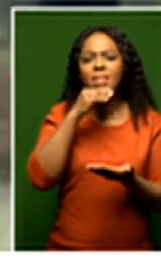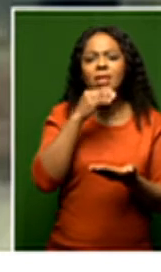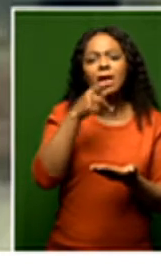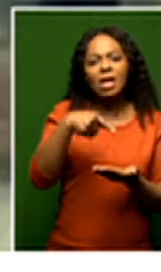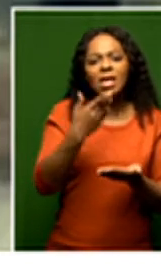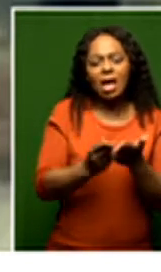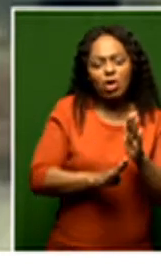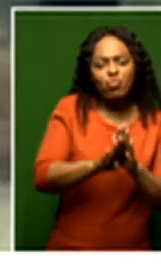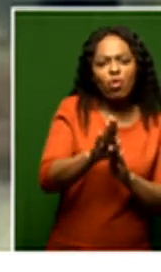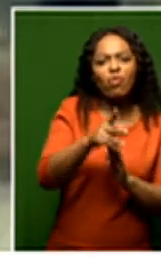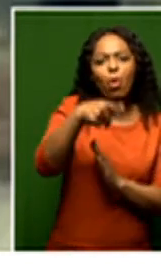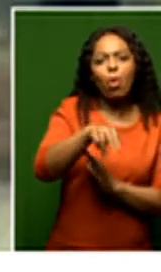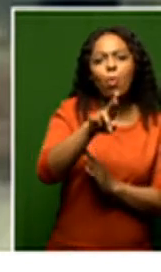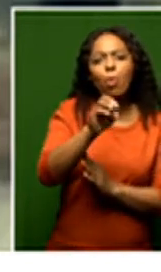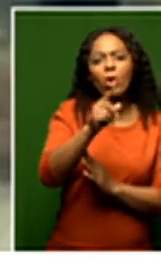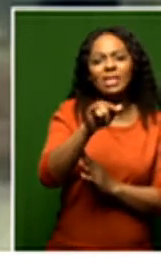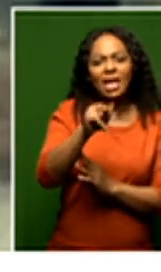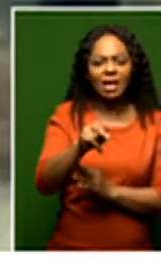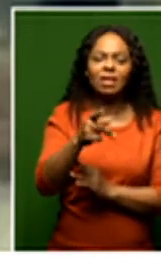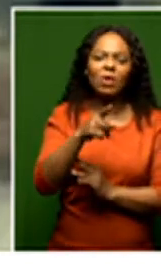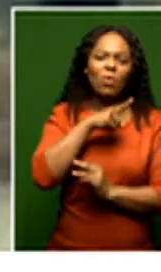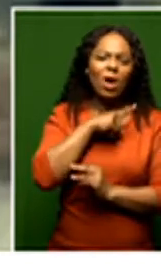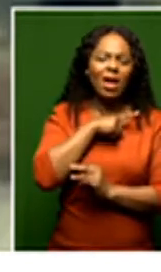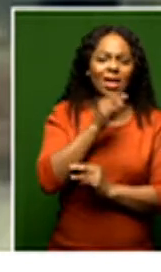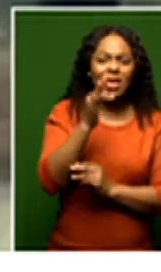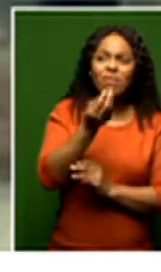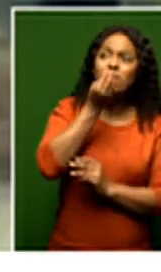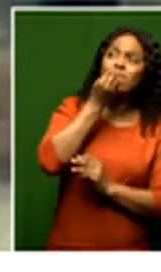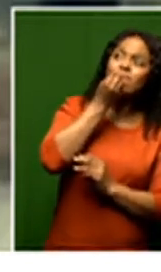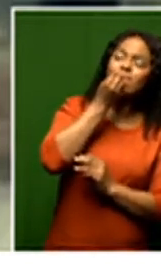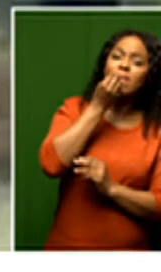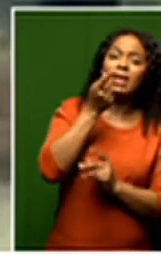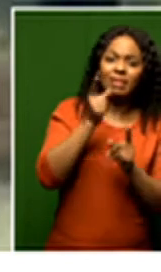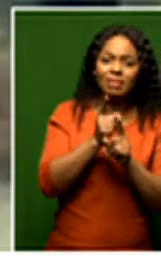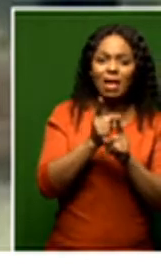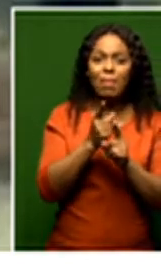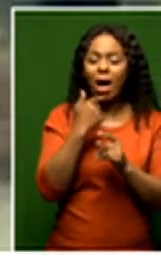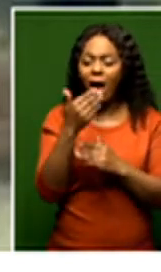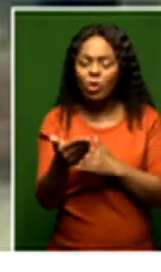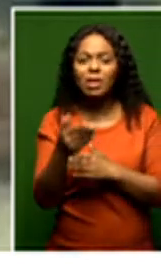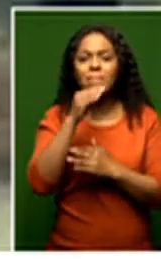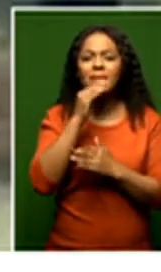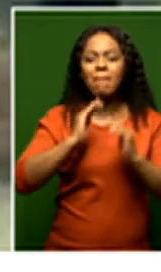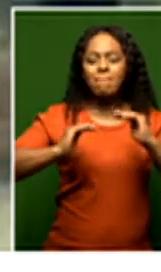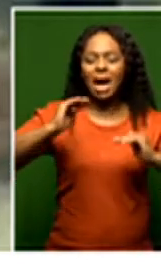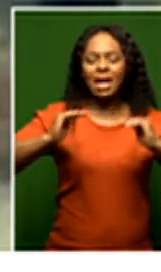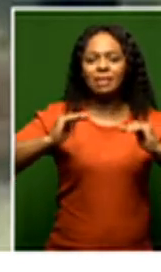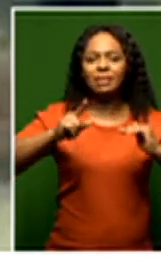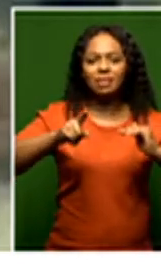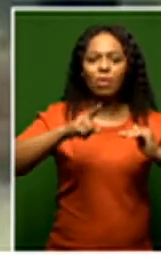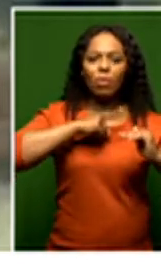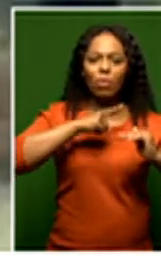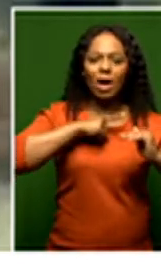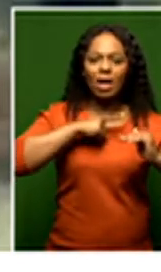bodies, because it's a mathematic formula. You know, what you put in and what you put out needs to be in balance. If you're taking in too